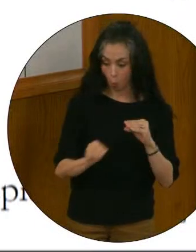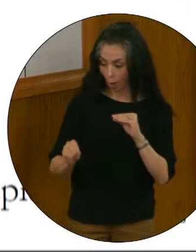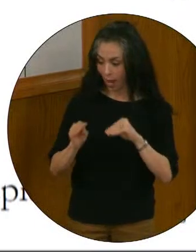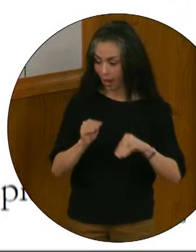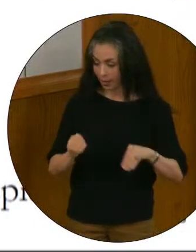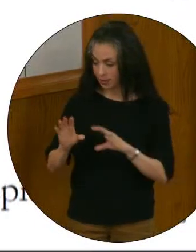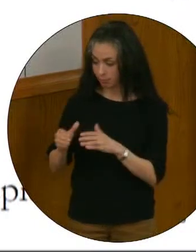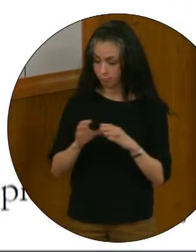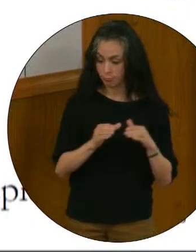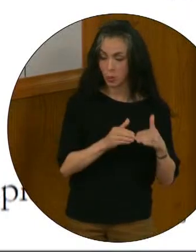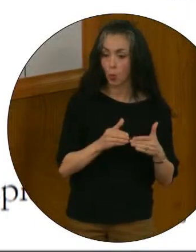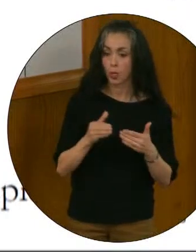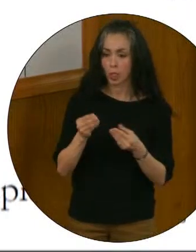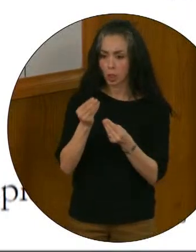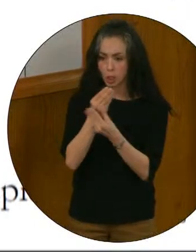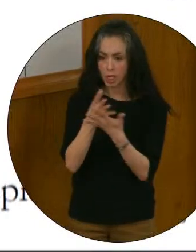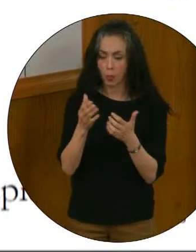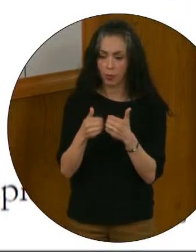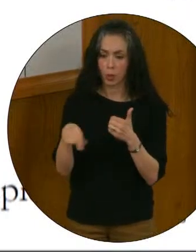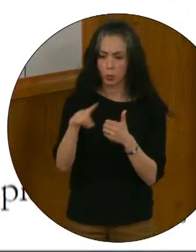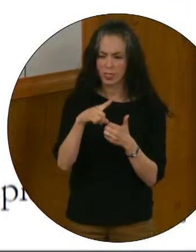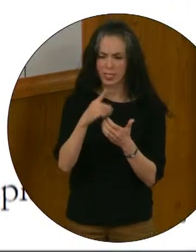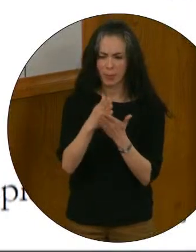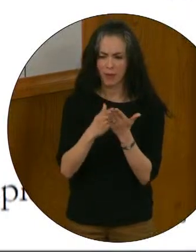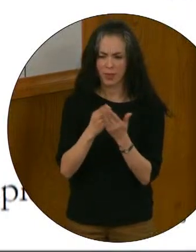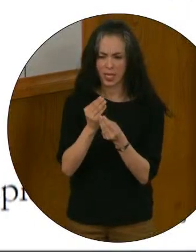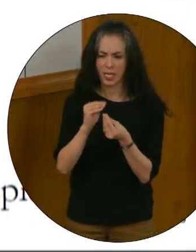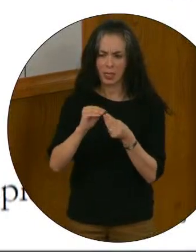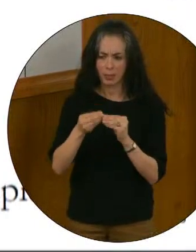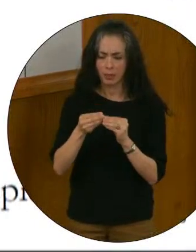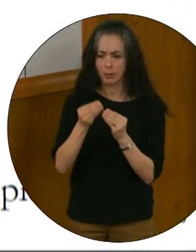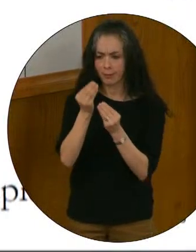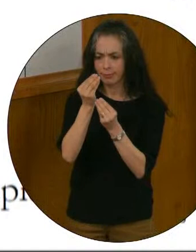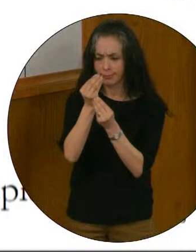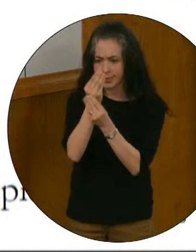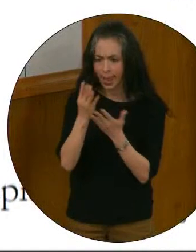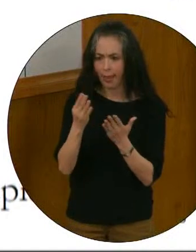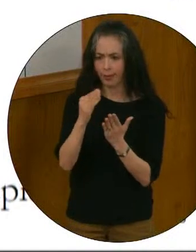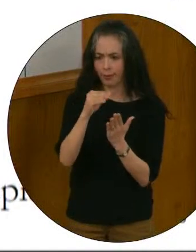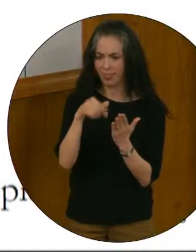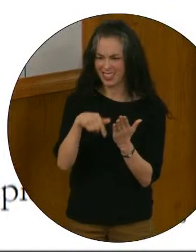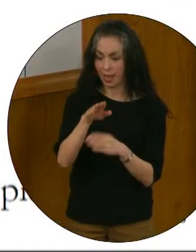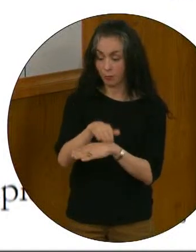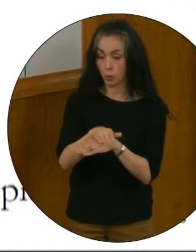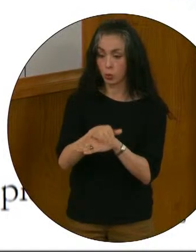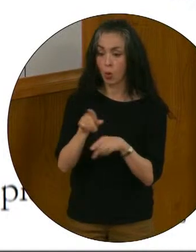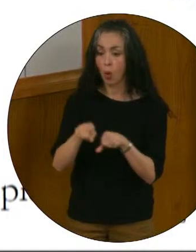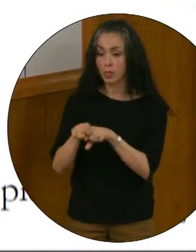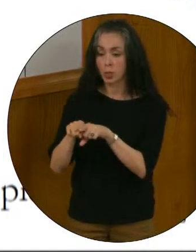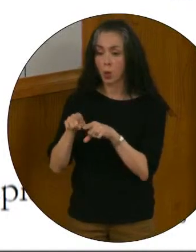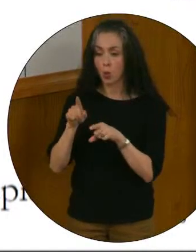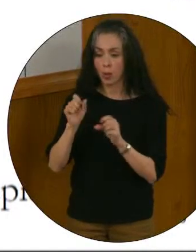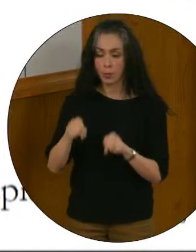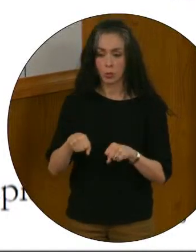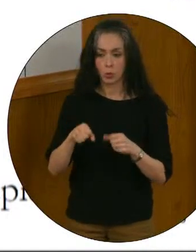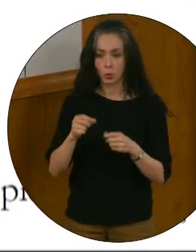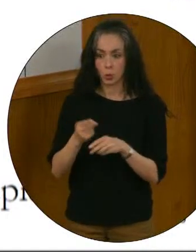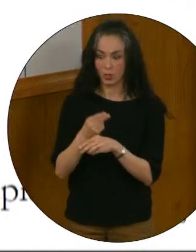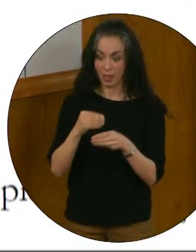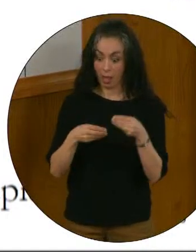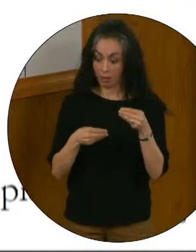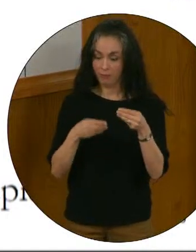you some of the anecdotal data this afternoon. And we'll also be able to use it as we start the strategic planning